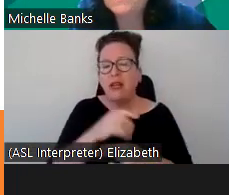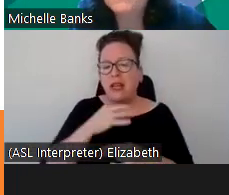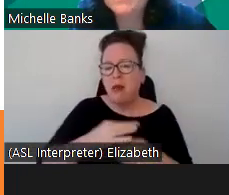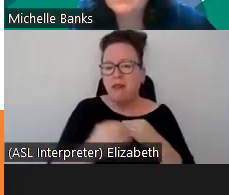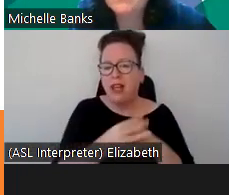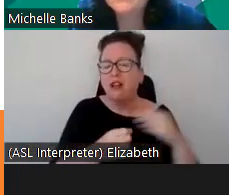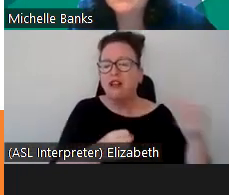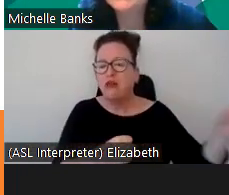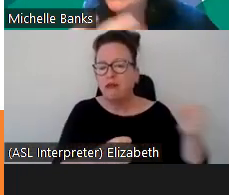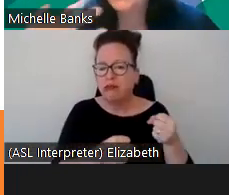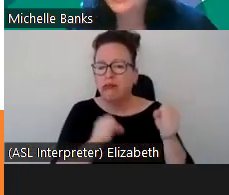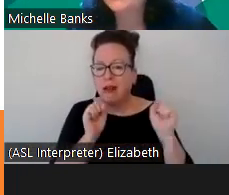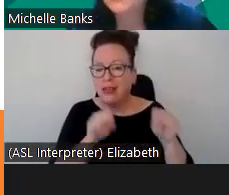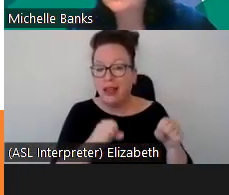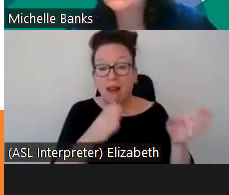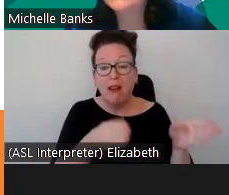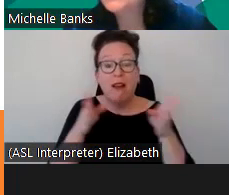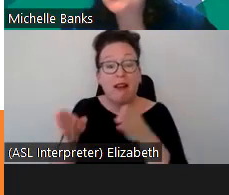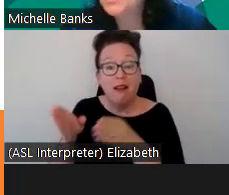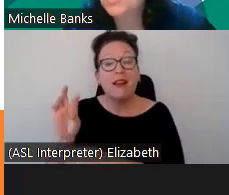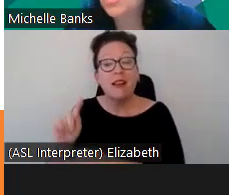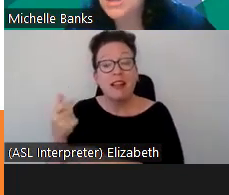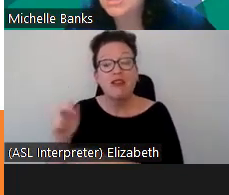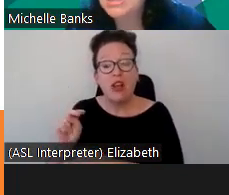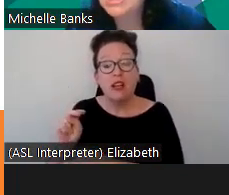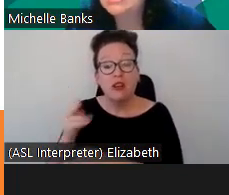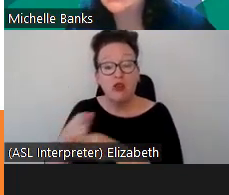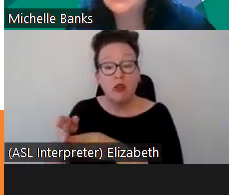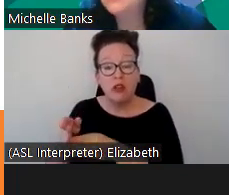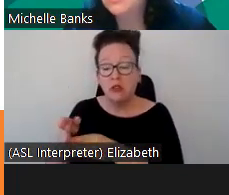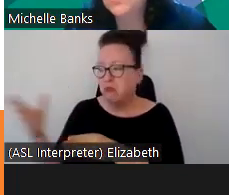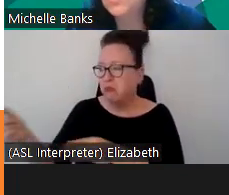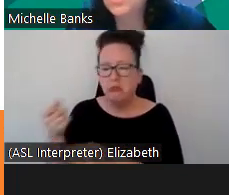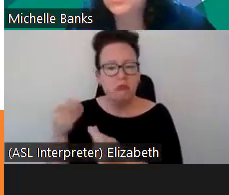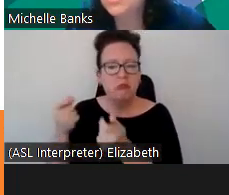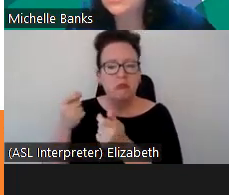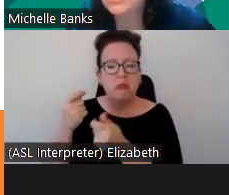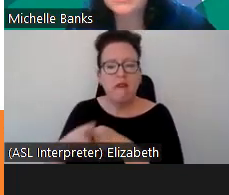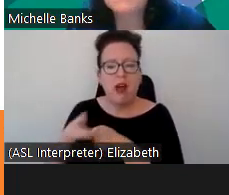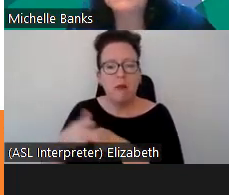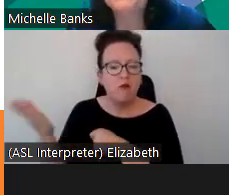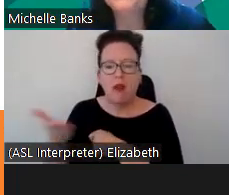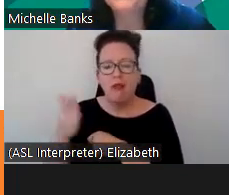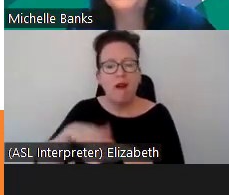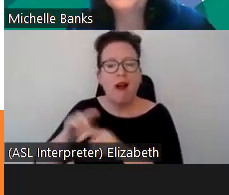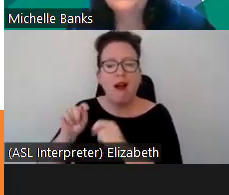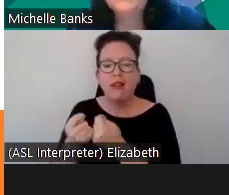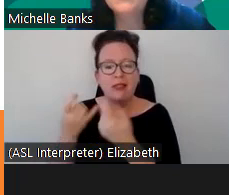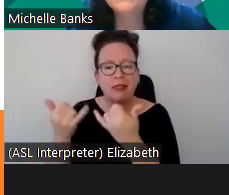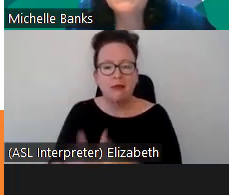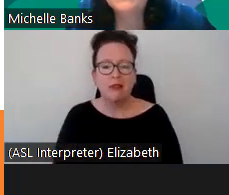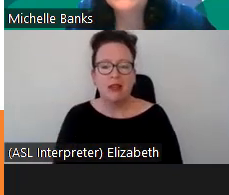for you. In NextGen Careers, it's assumed that you're already going to need it, and these folks are already on your team.